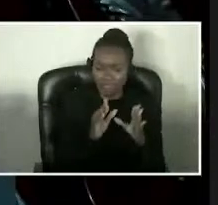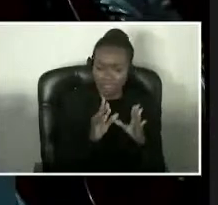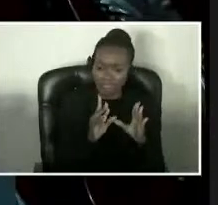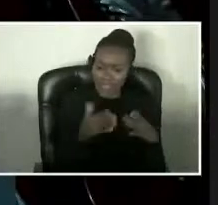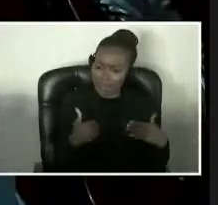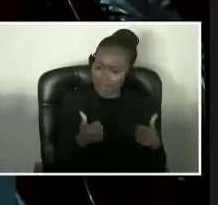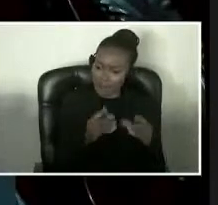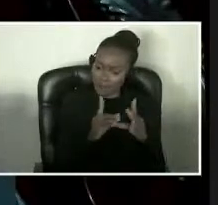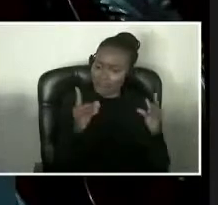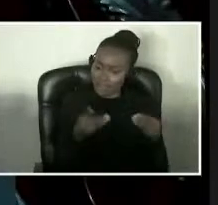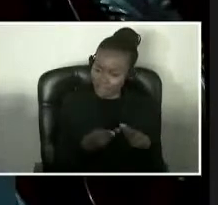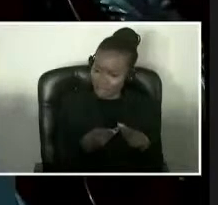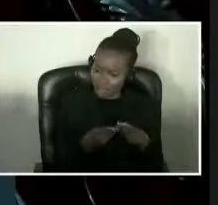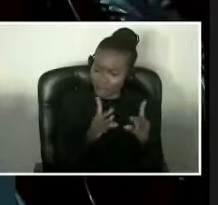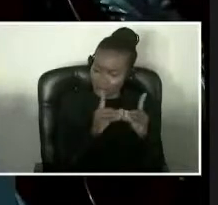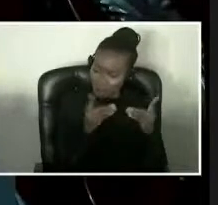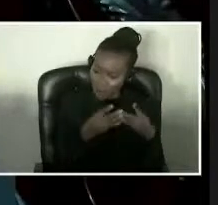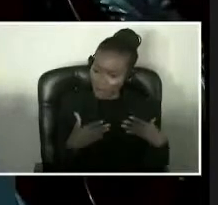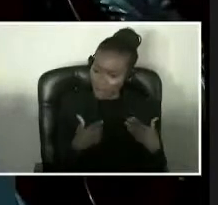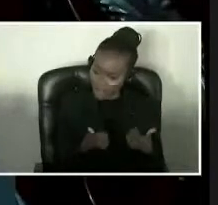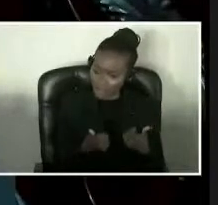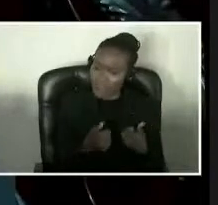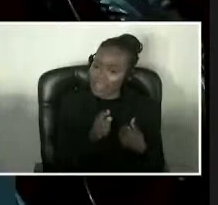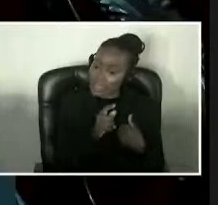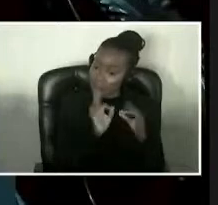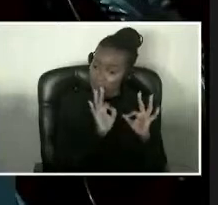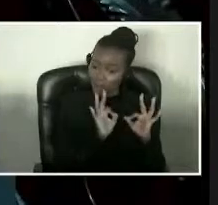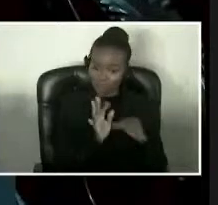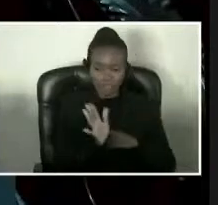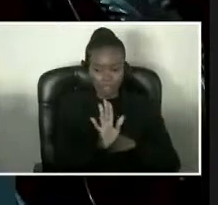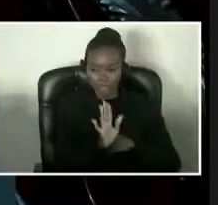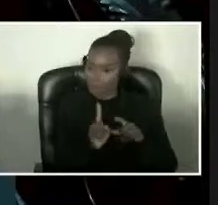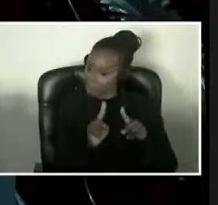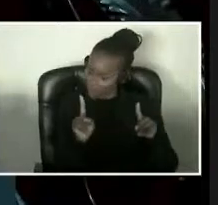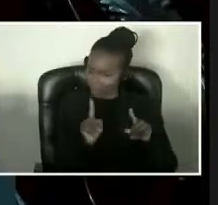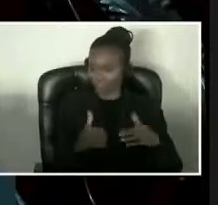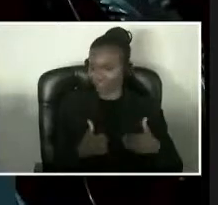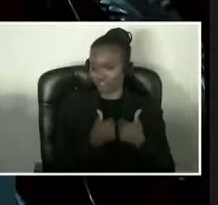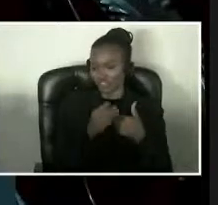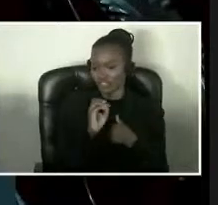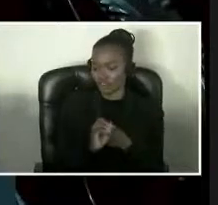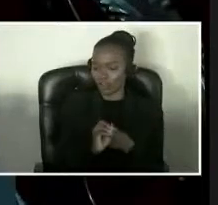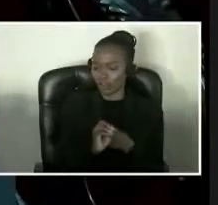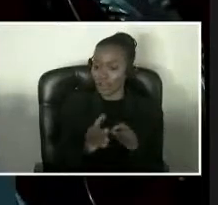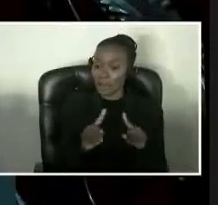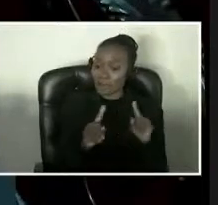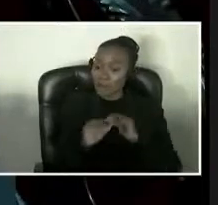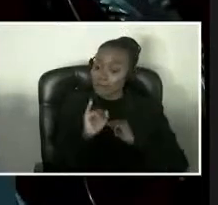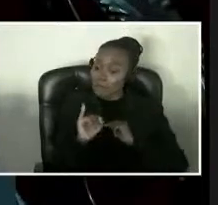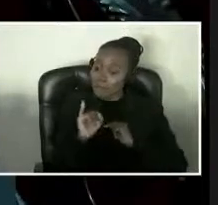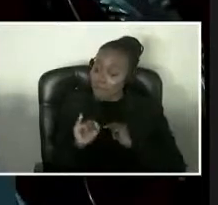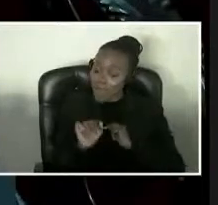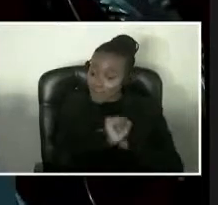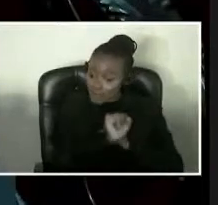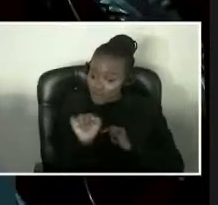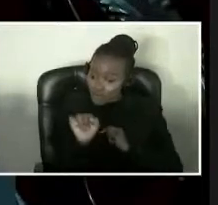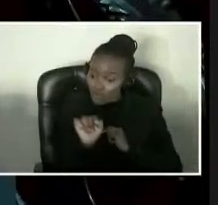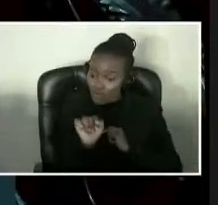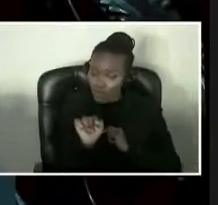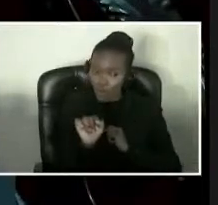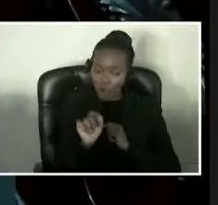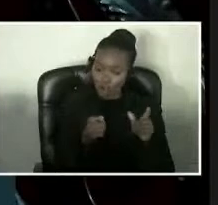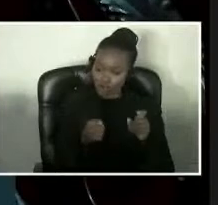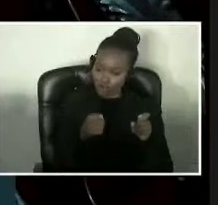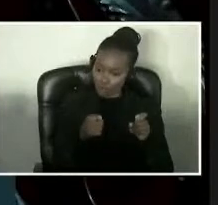people who are voted by the people you need to sit down and look for solutions what is very bad about um the way we handle